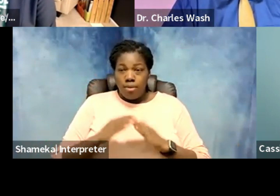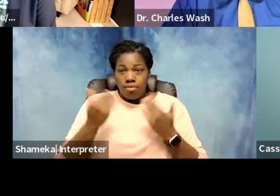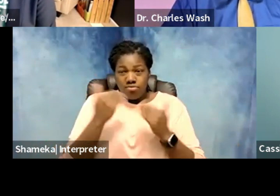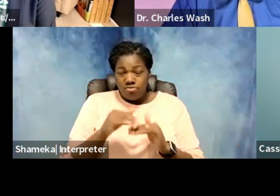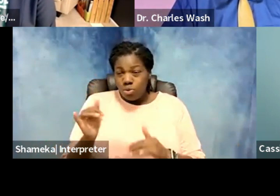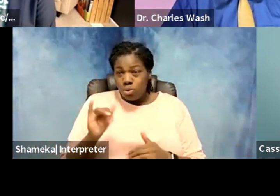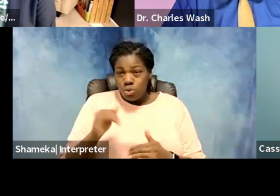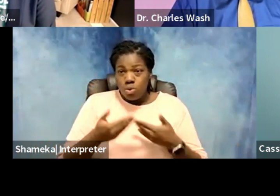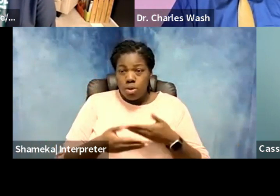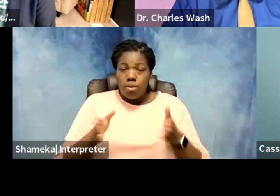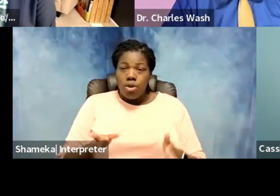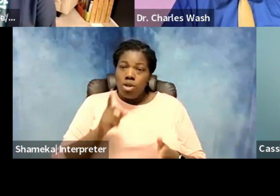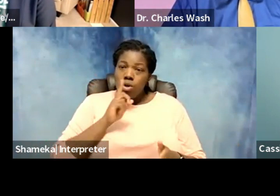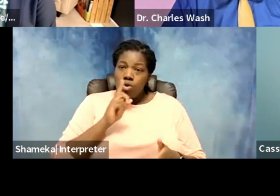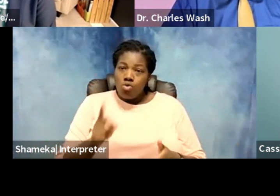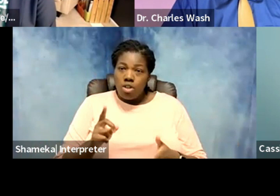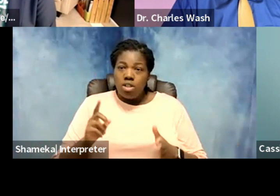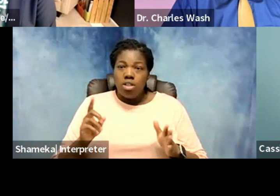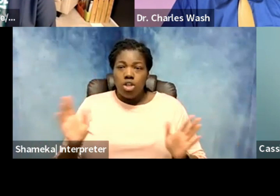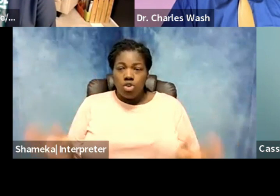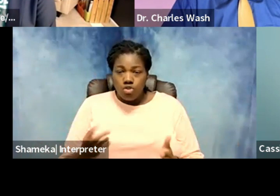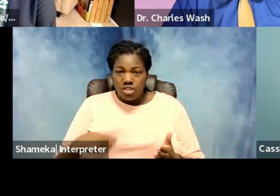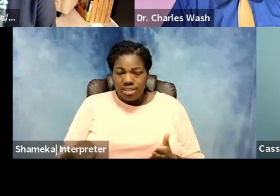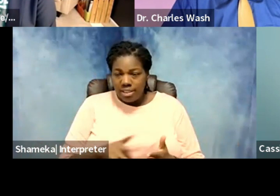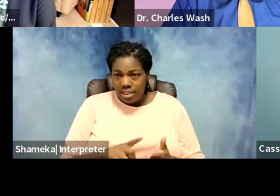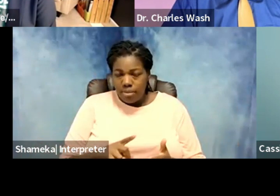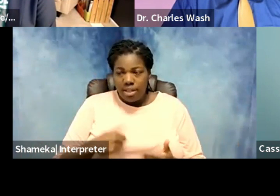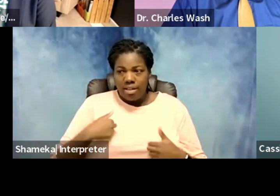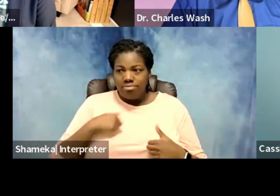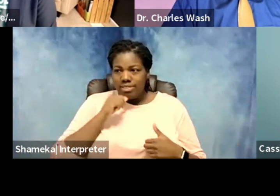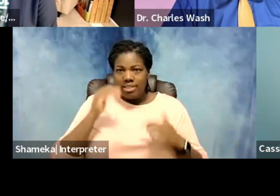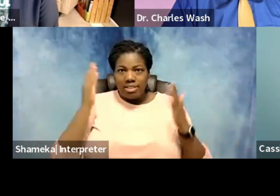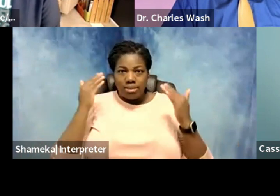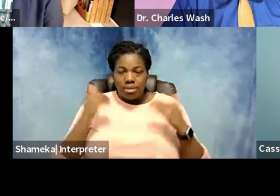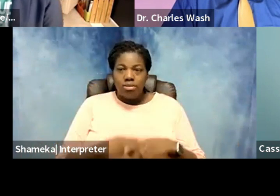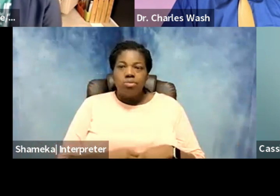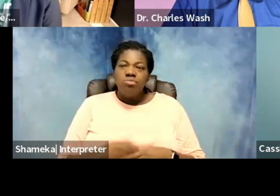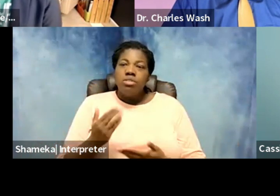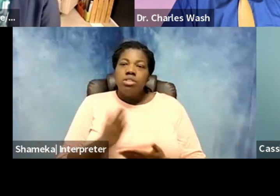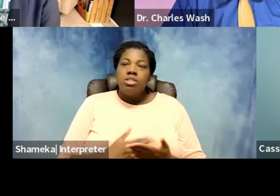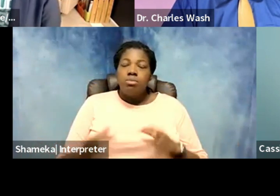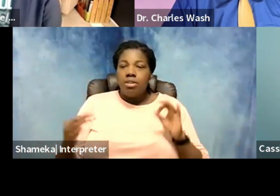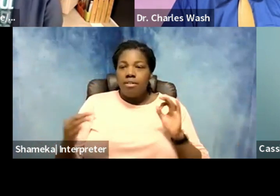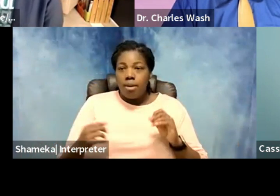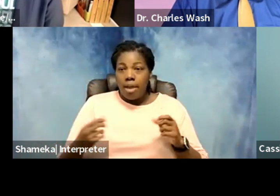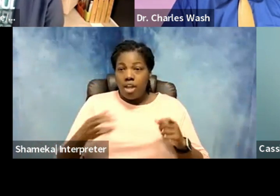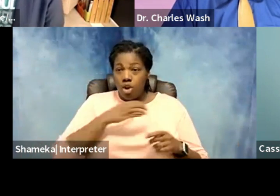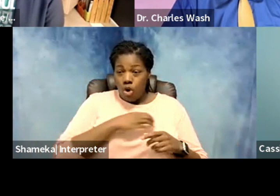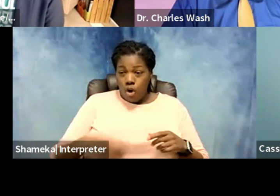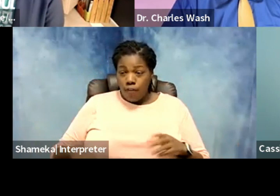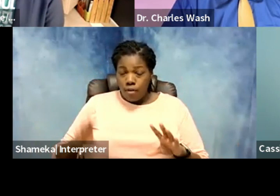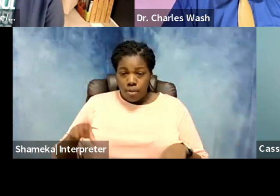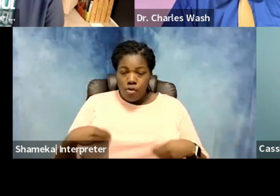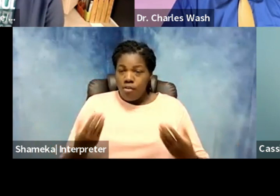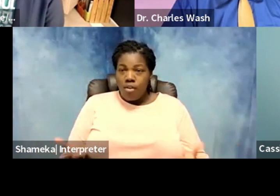So these boxes actually really engage them to a level I never expected. So some of the feedback Harvard was able to give us just